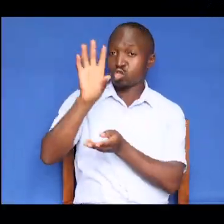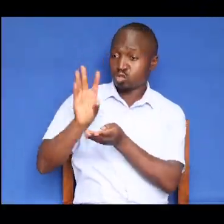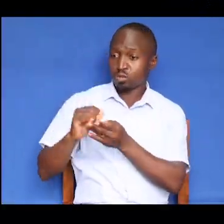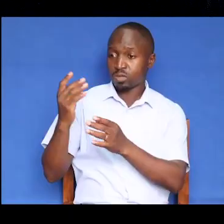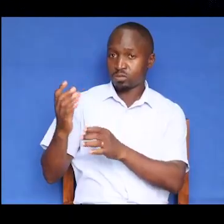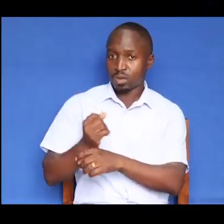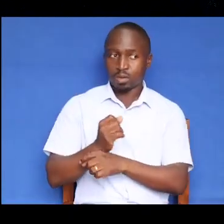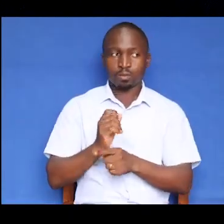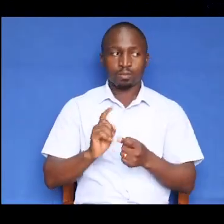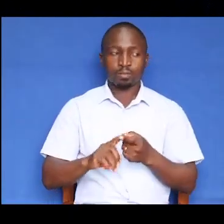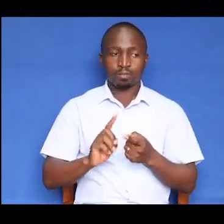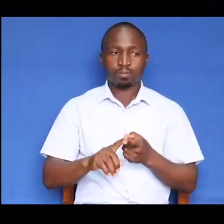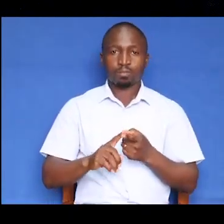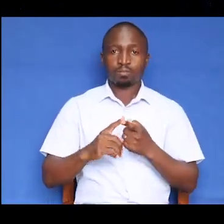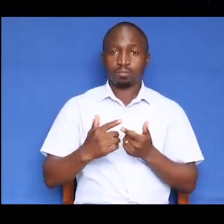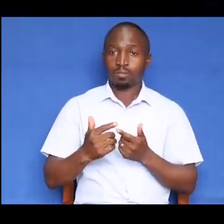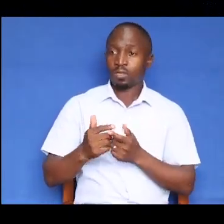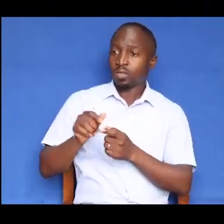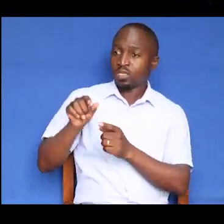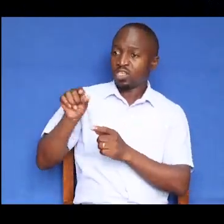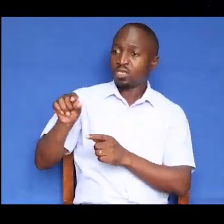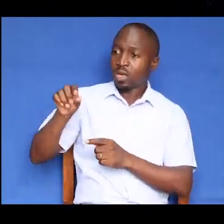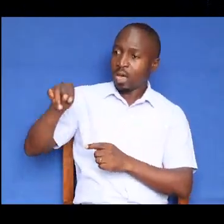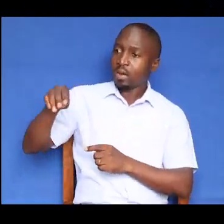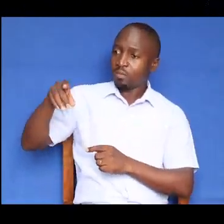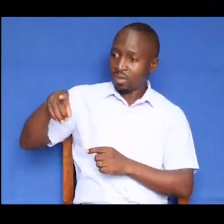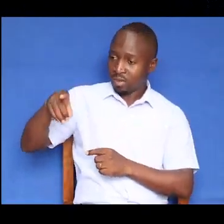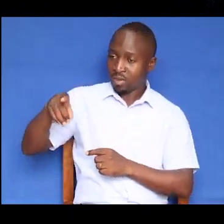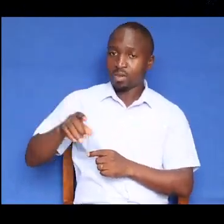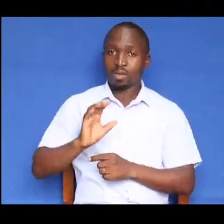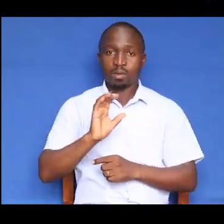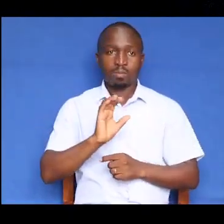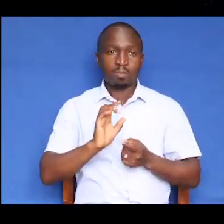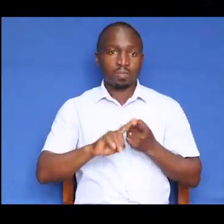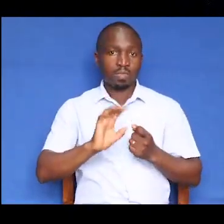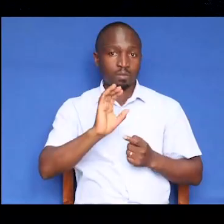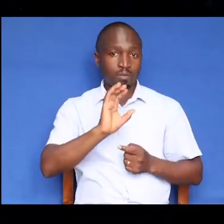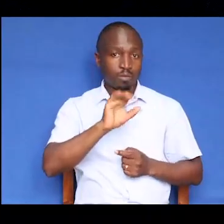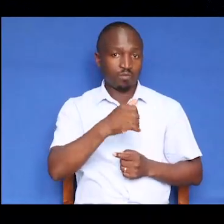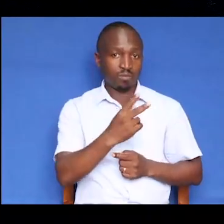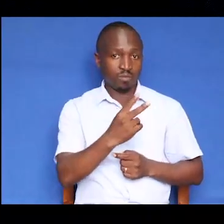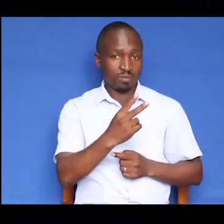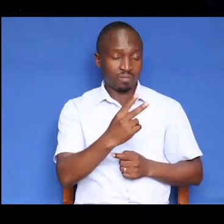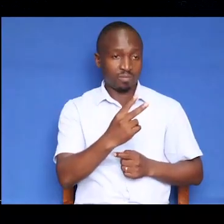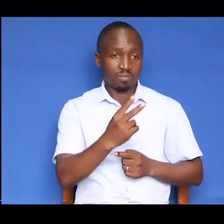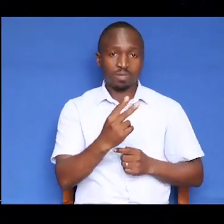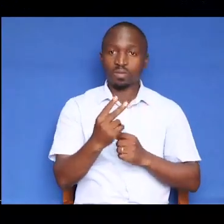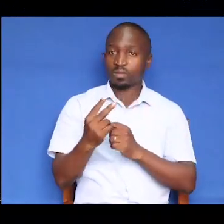total 92,000 GNP, 92,000 millions. You have to put